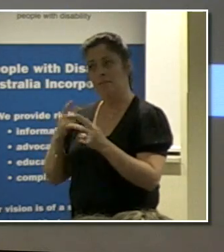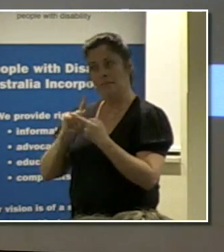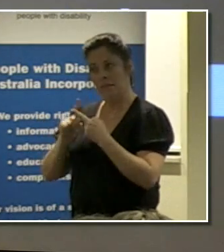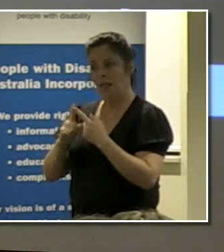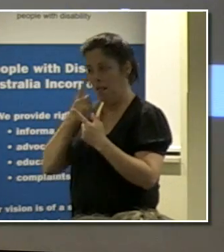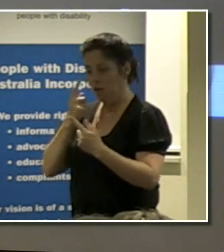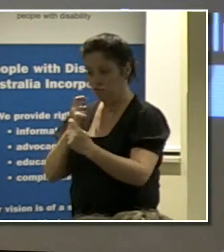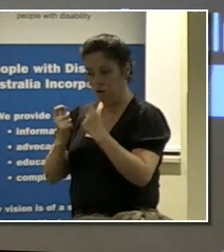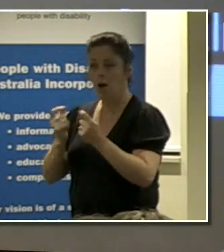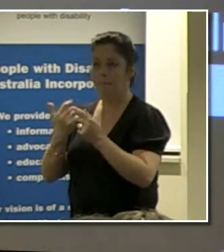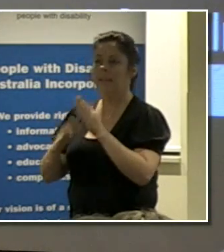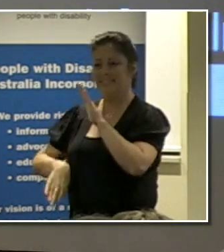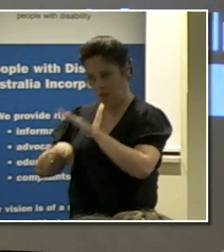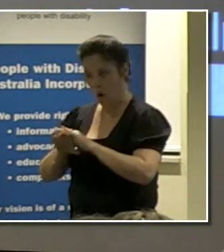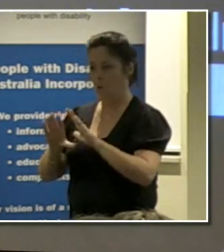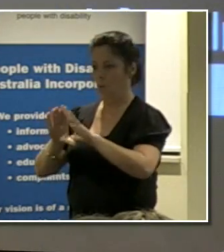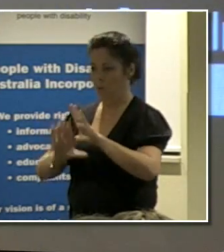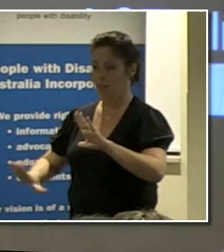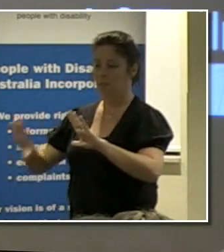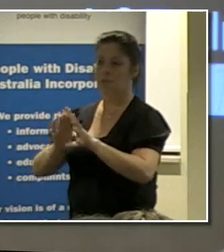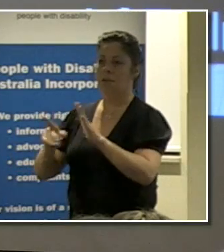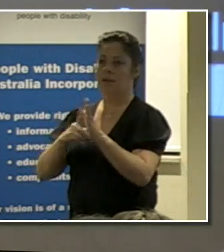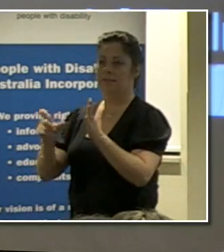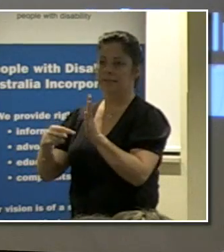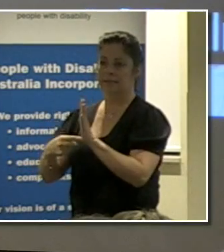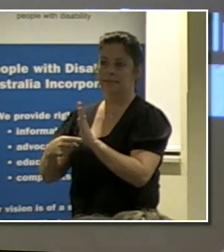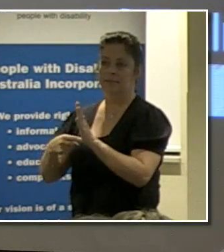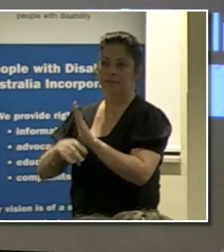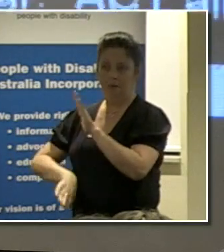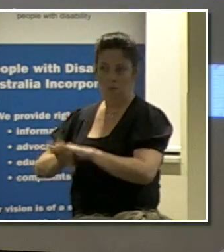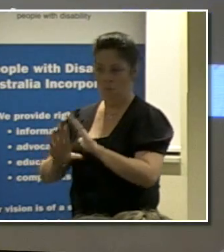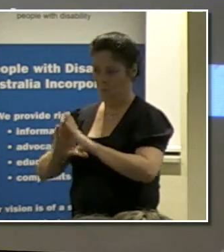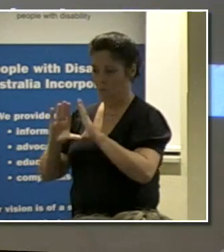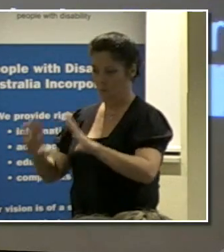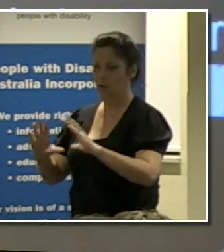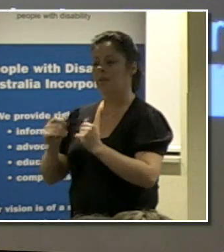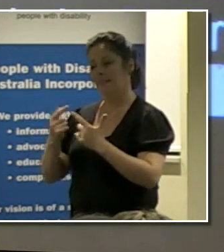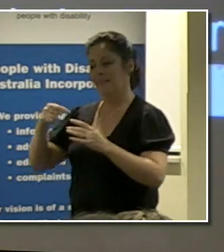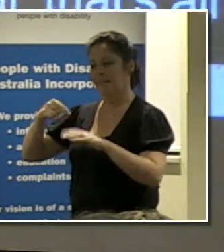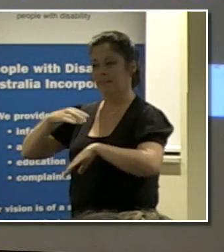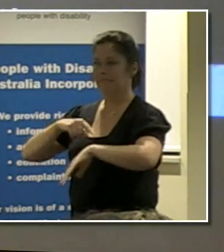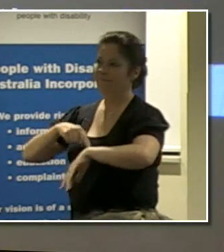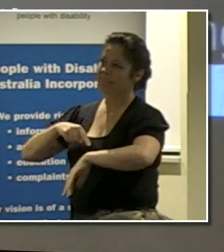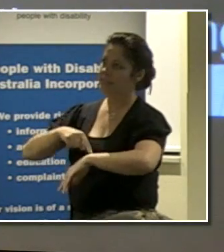that's already on its path to having everyone in the ACT in by about this time next year.